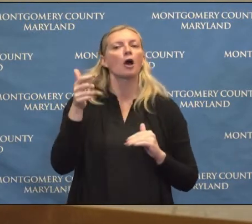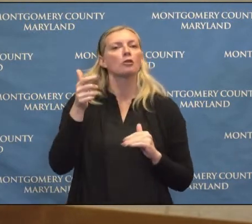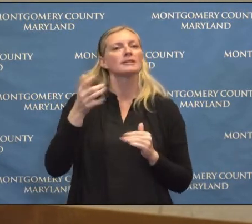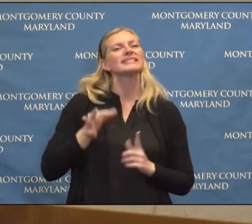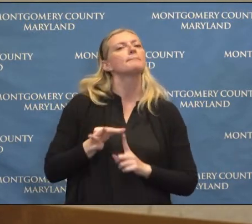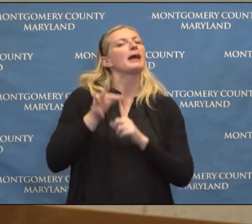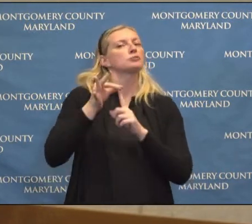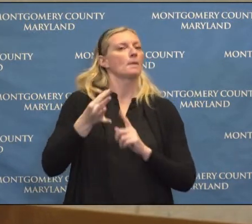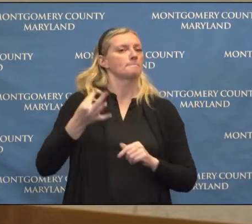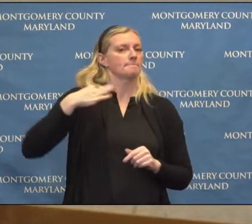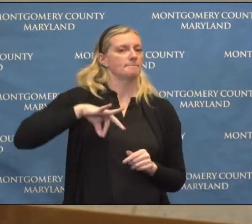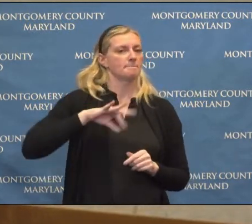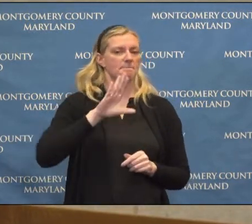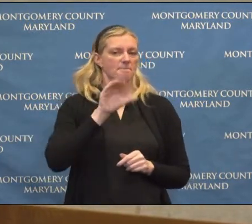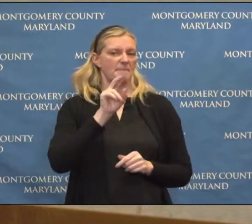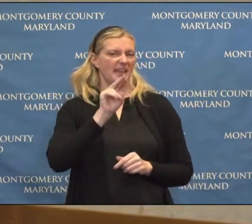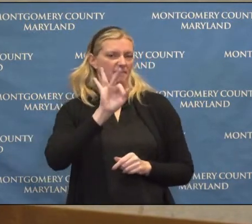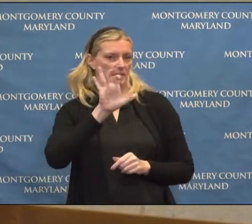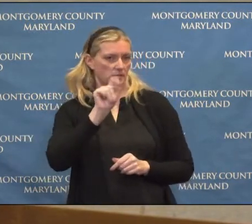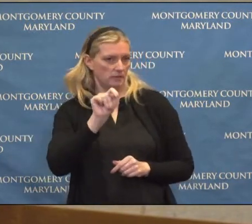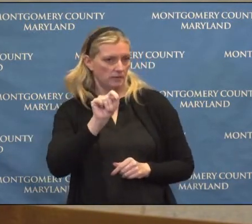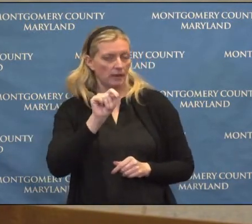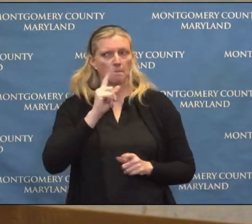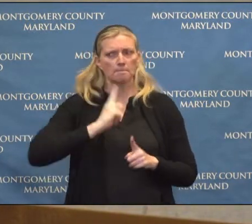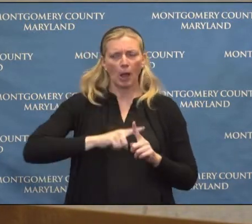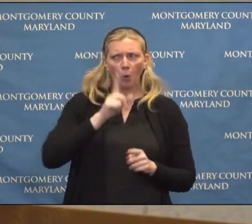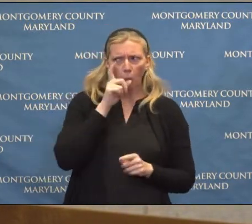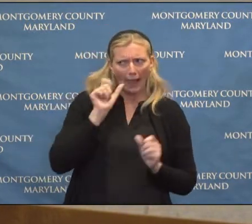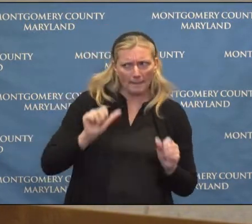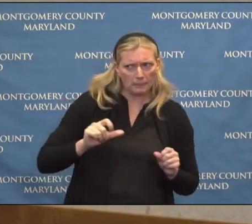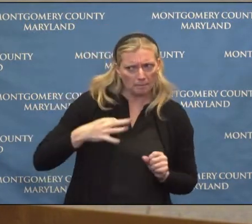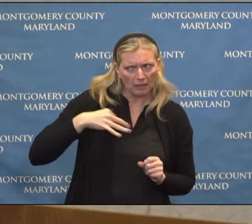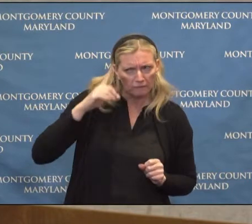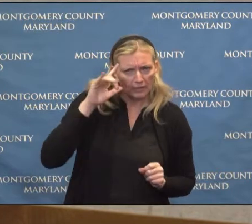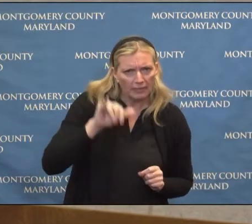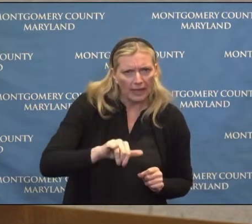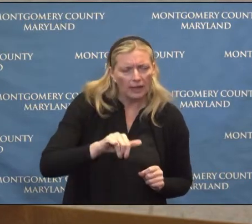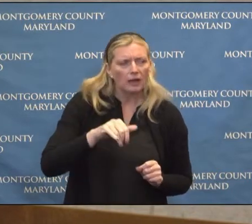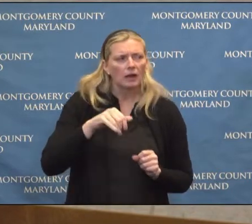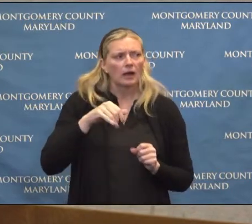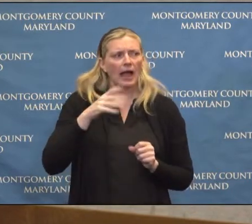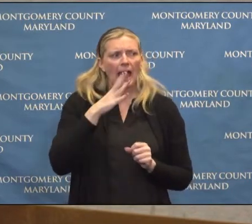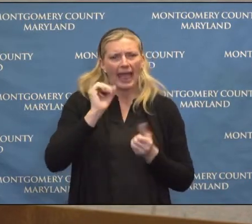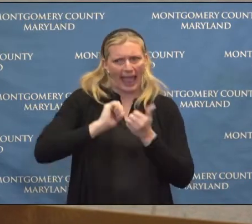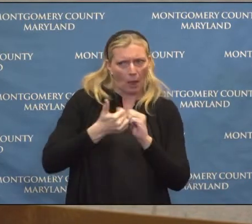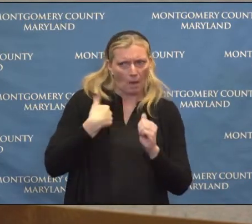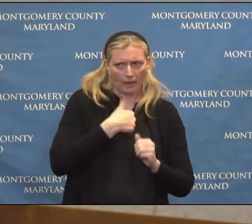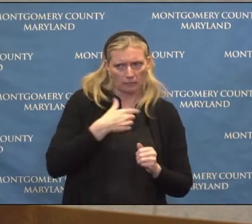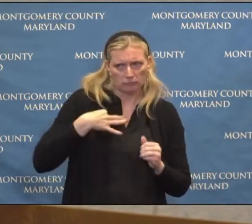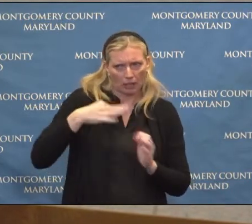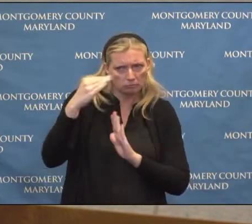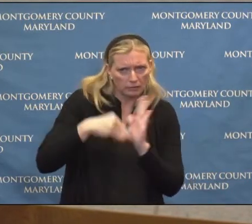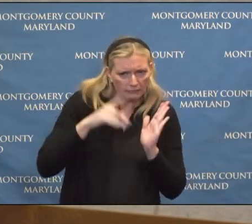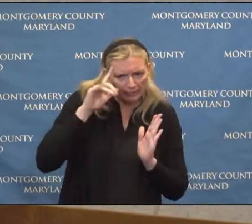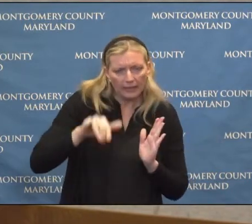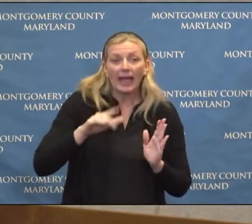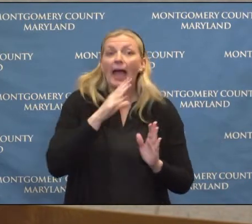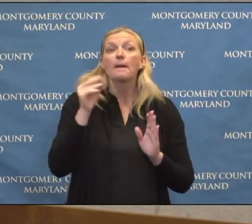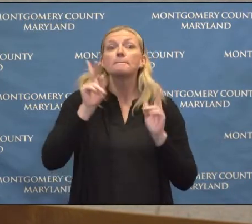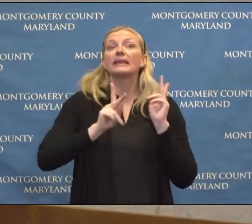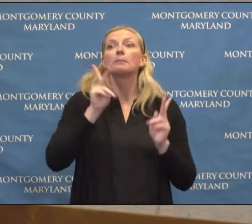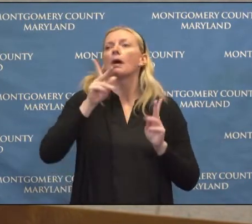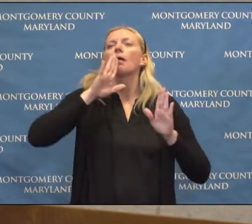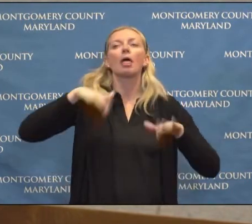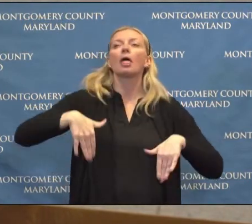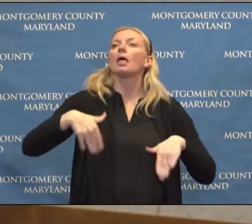is eligible and how do I apply? And once again, are undocumented people eligible for any food or meal programs? I think you